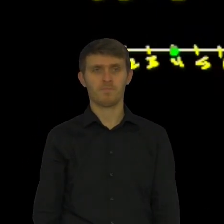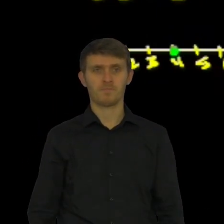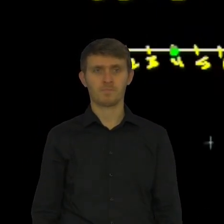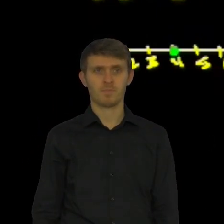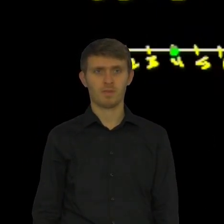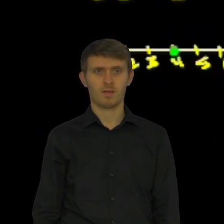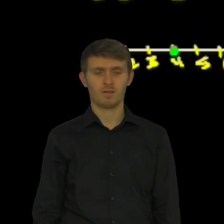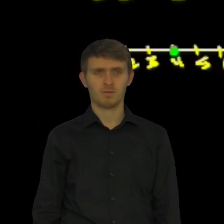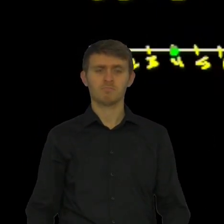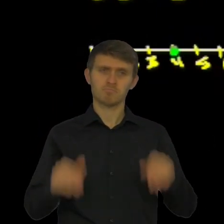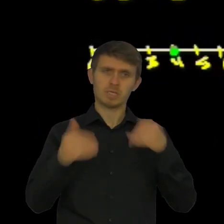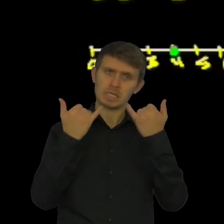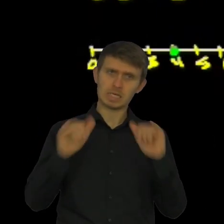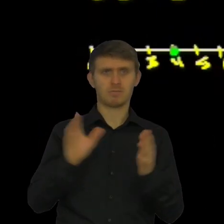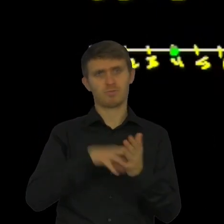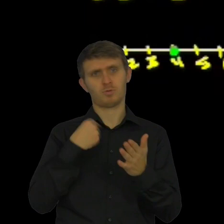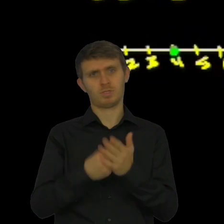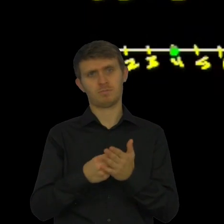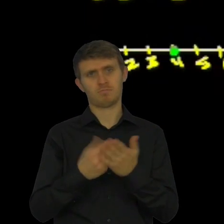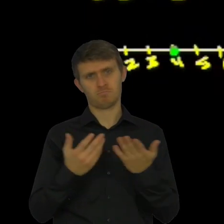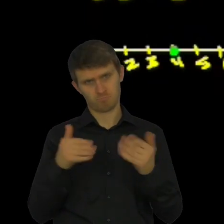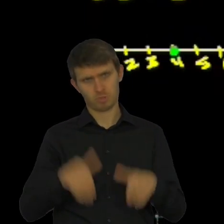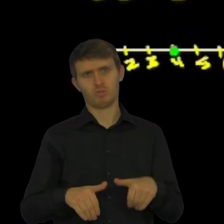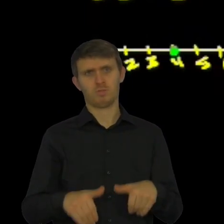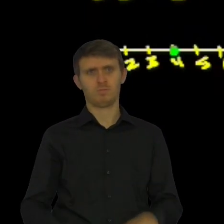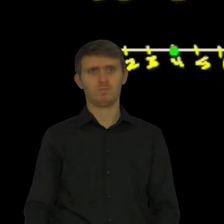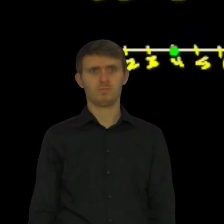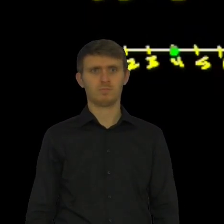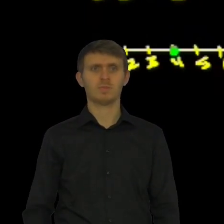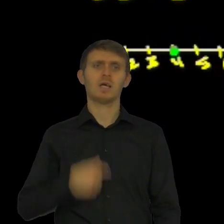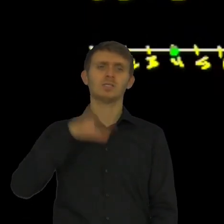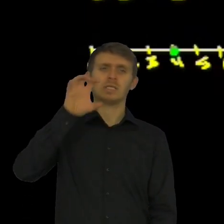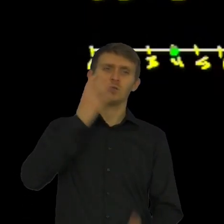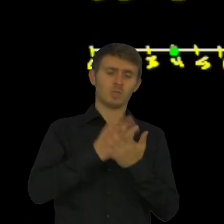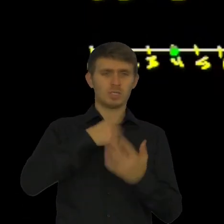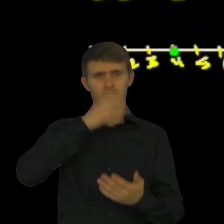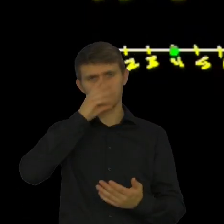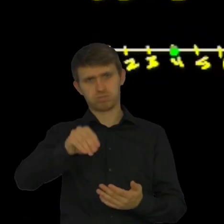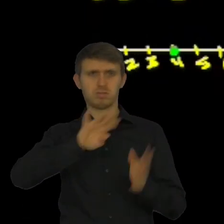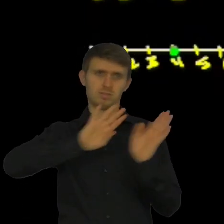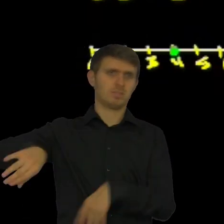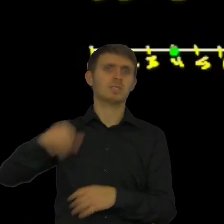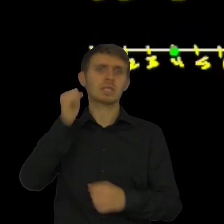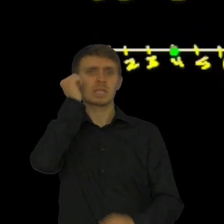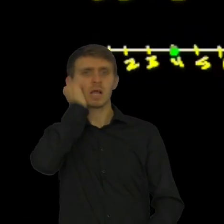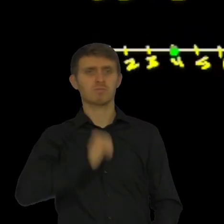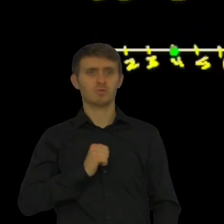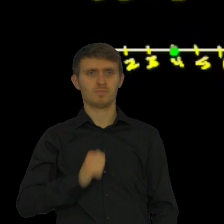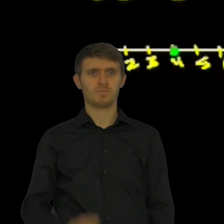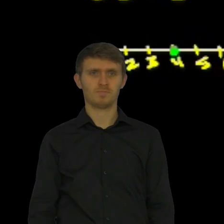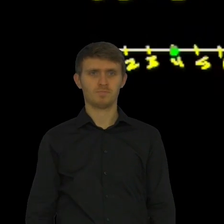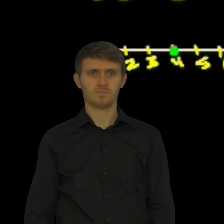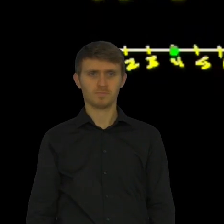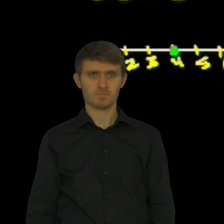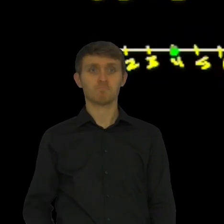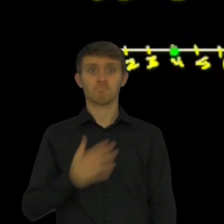one well we could we could do we could use either example let's do the lemon example if I had let's do apples now I'm bored of the